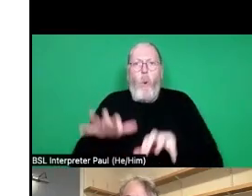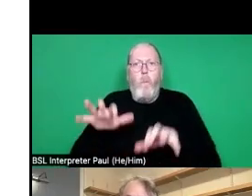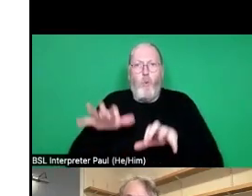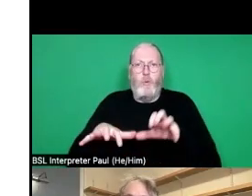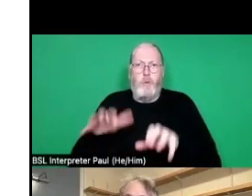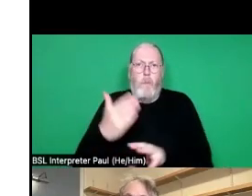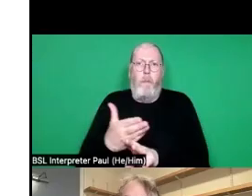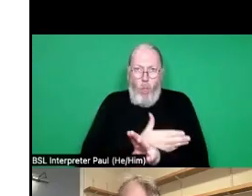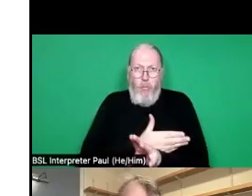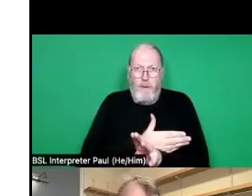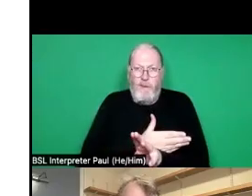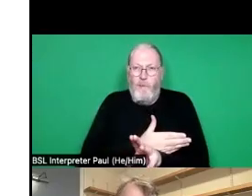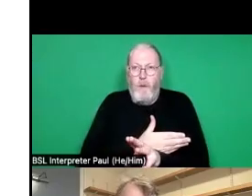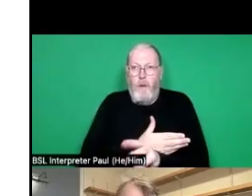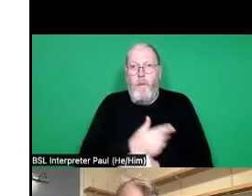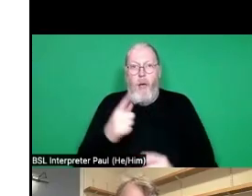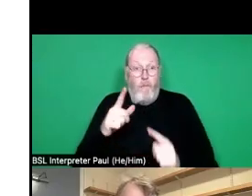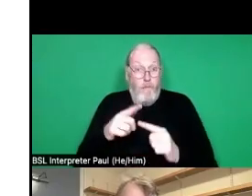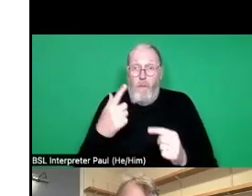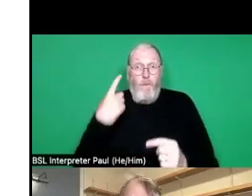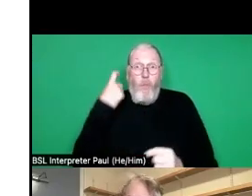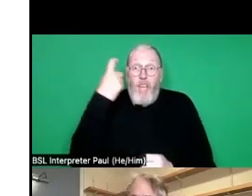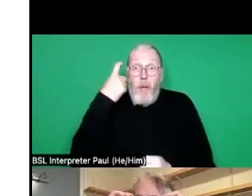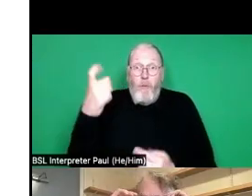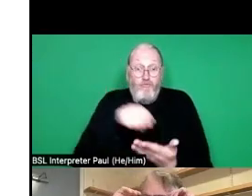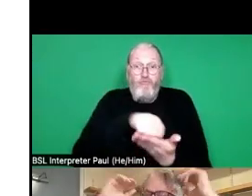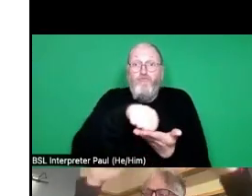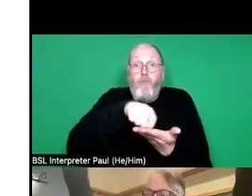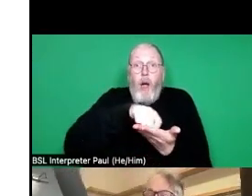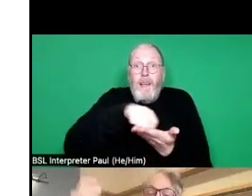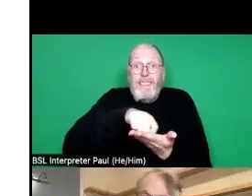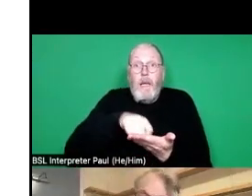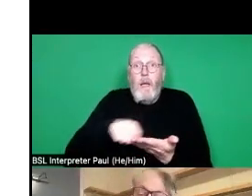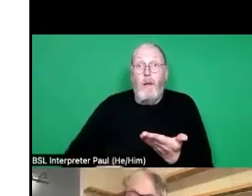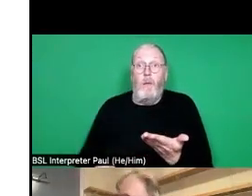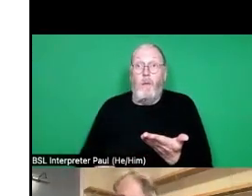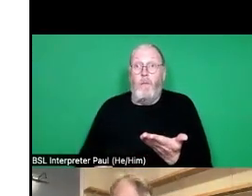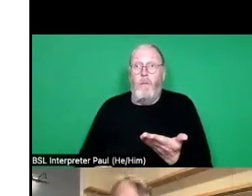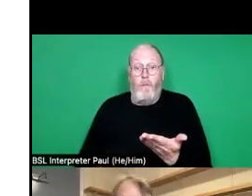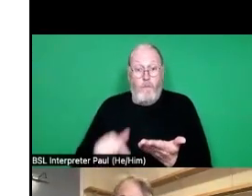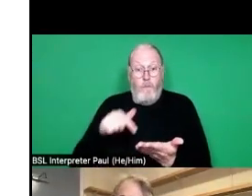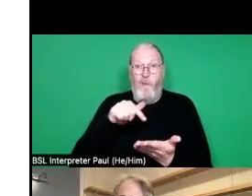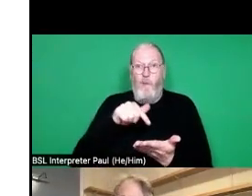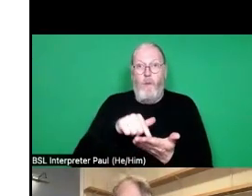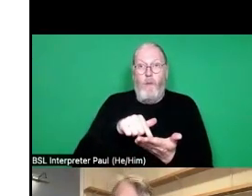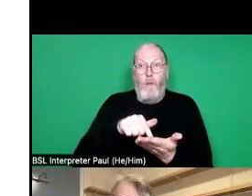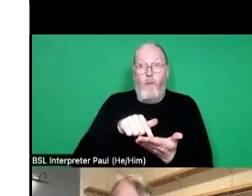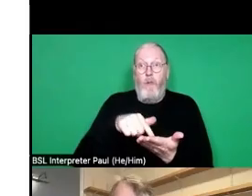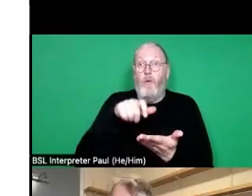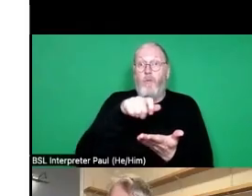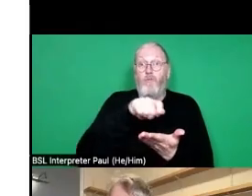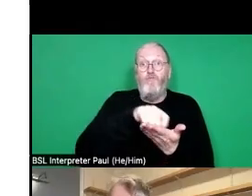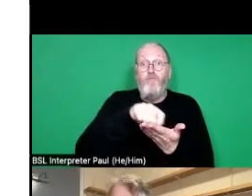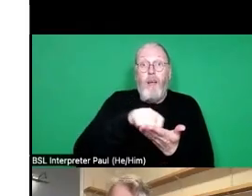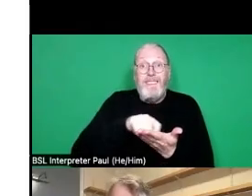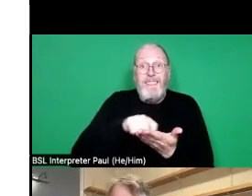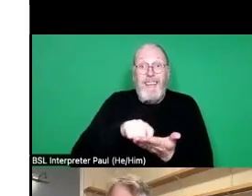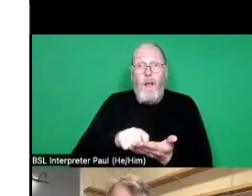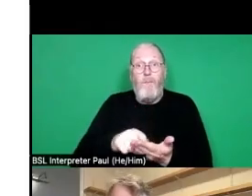right? Writing itself, which was a controversial issue apparently for Plato,